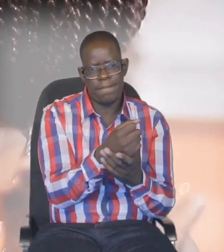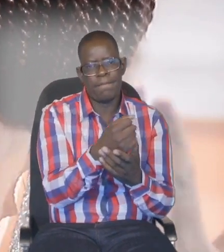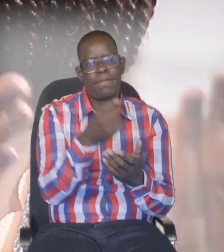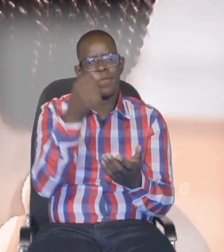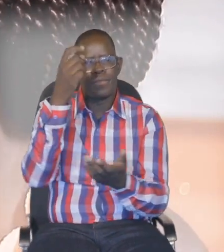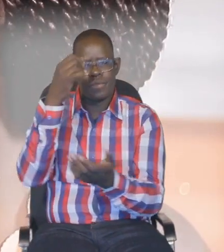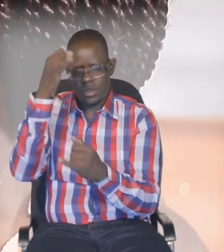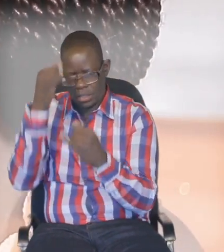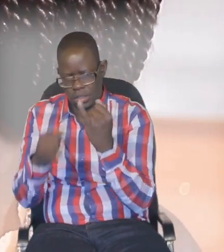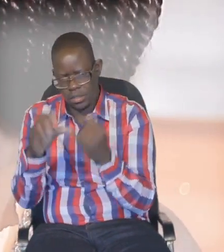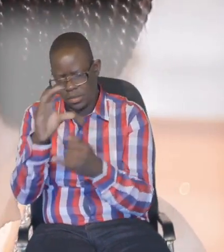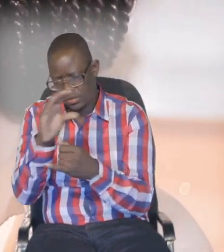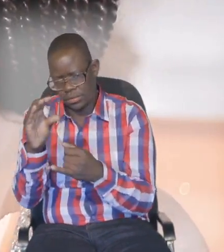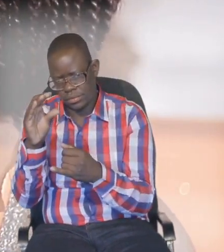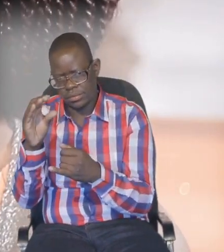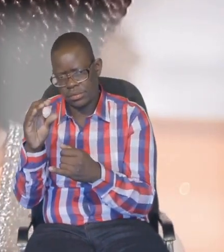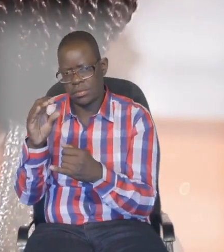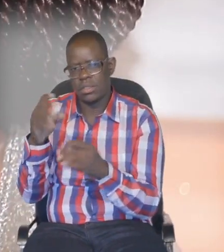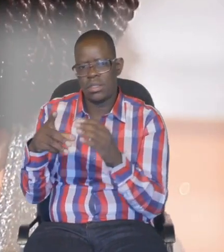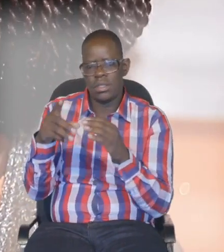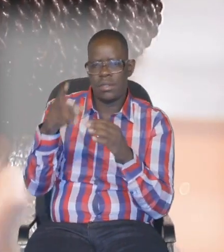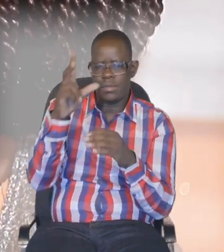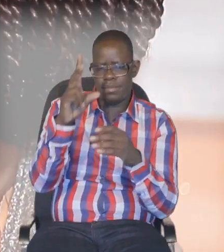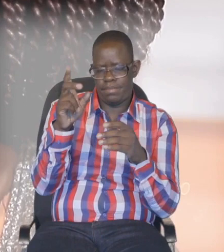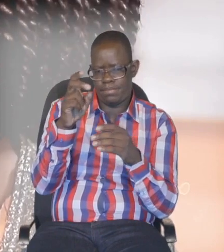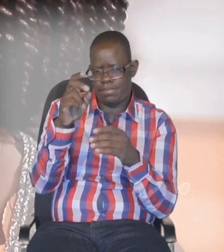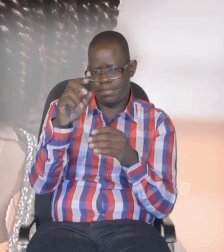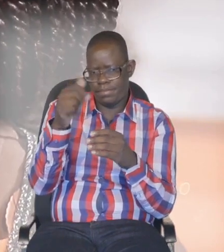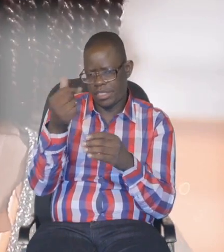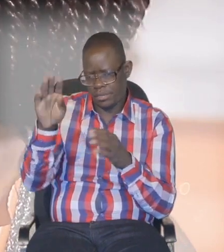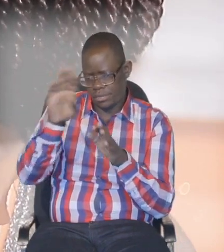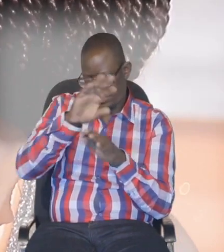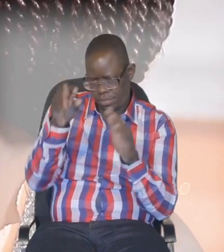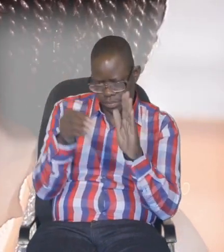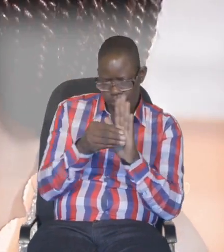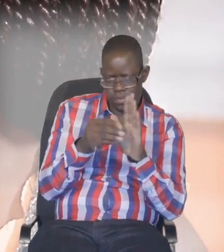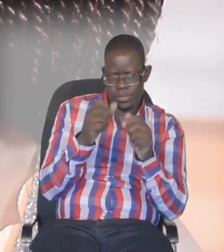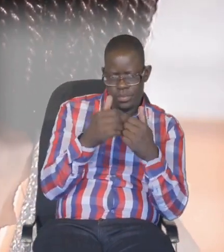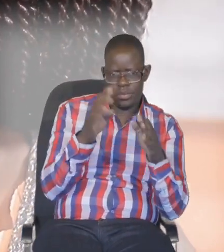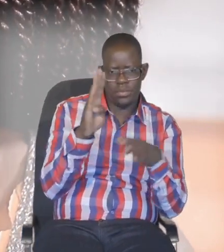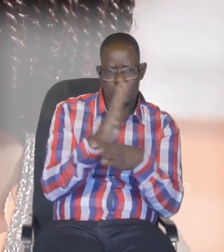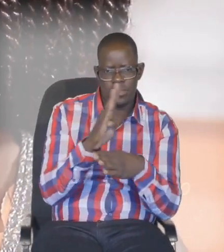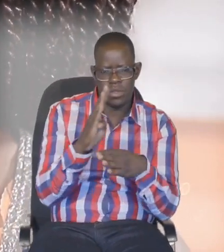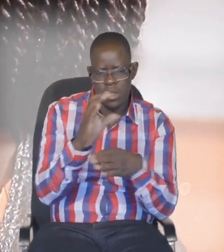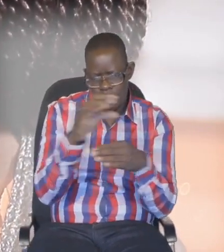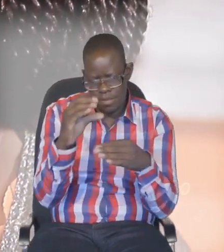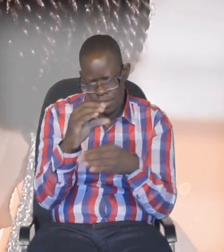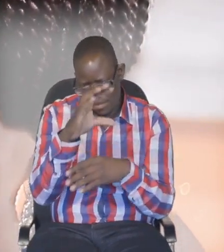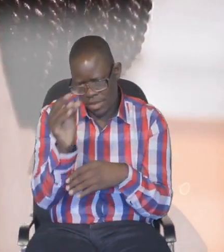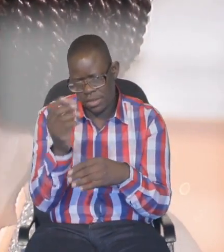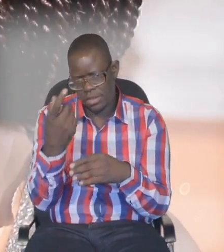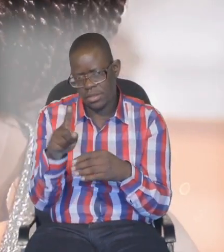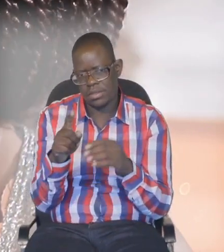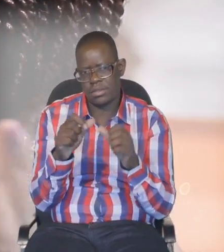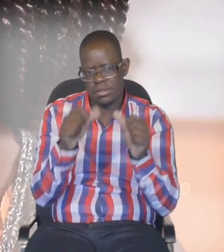are going to be on the last day of the month, except the balance brought down at the beginning of the month. To draw up the creditors control account, you normally enter